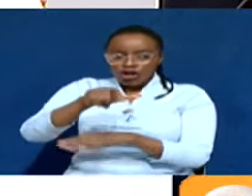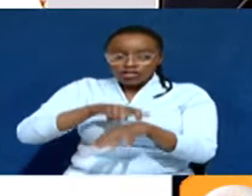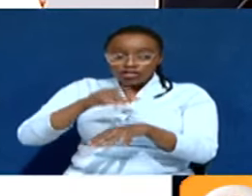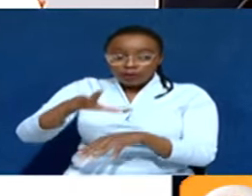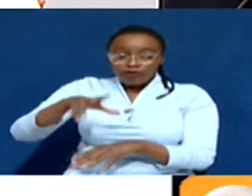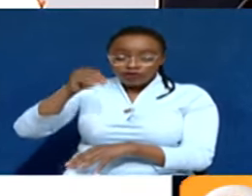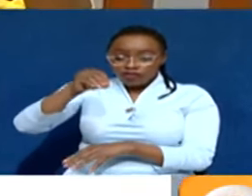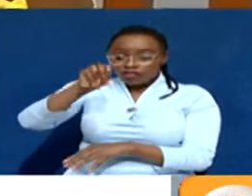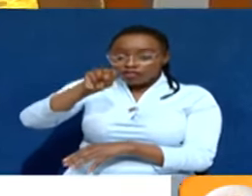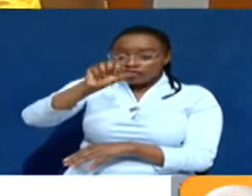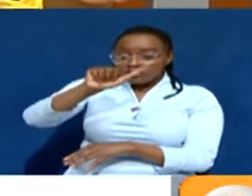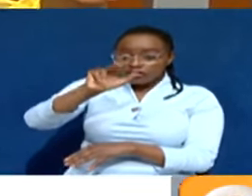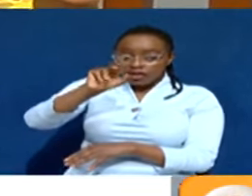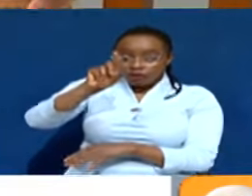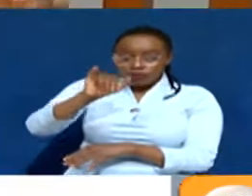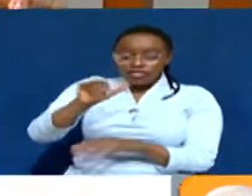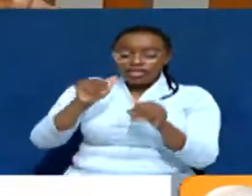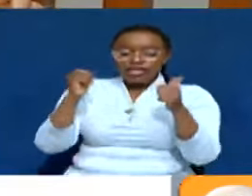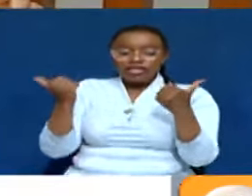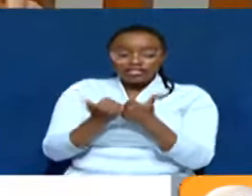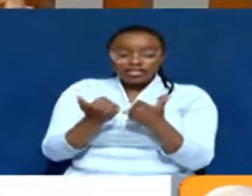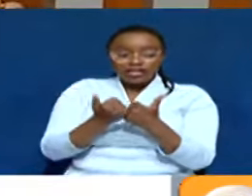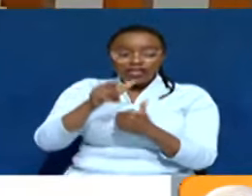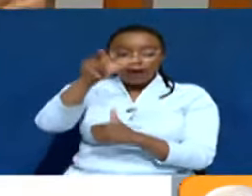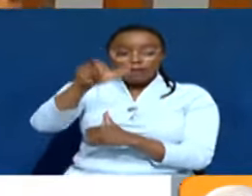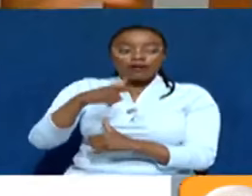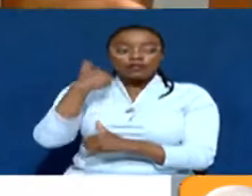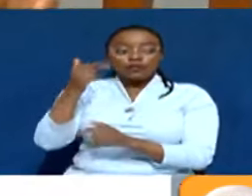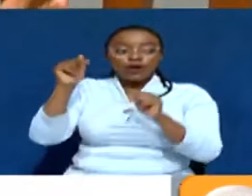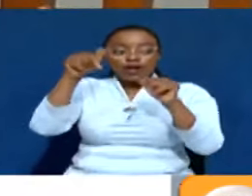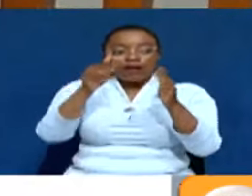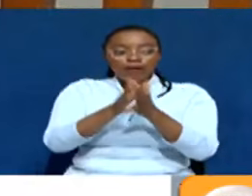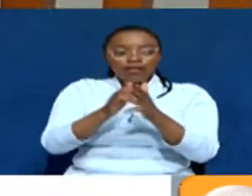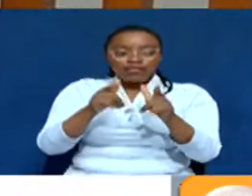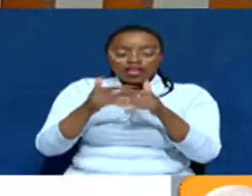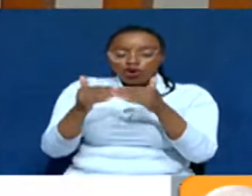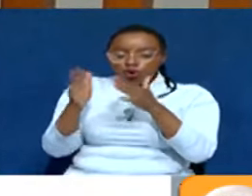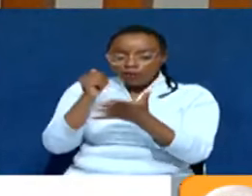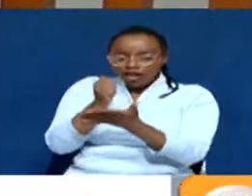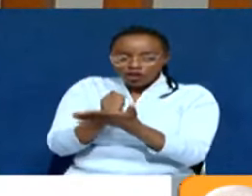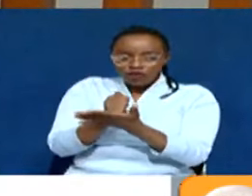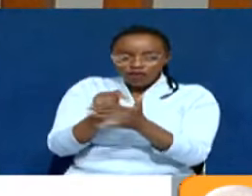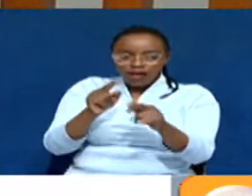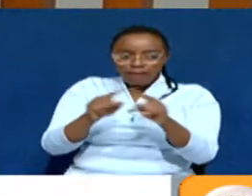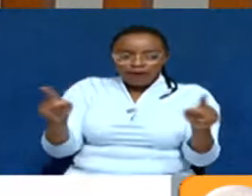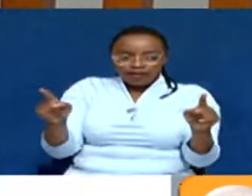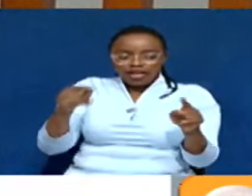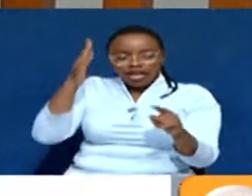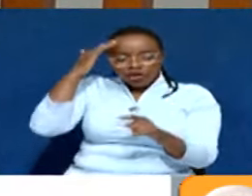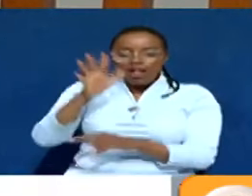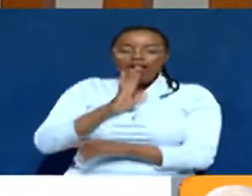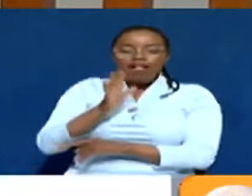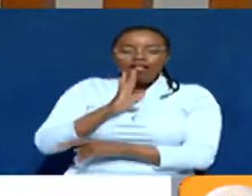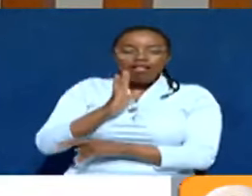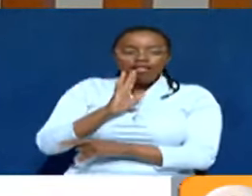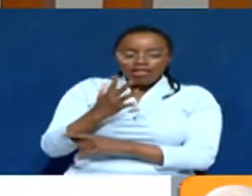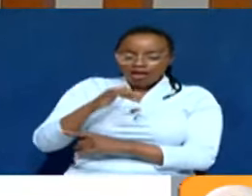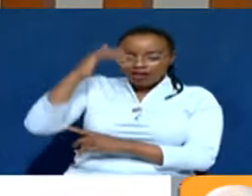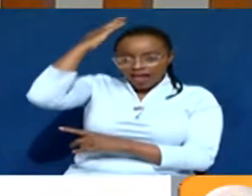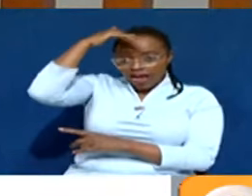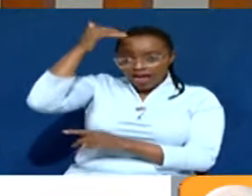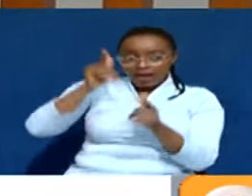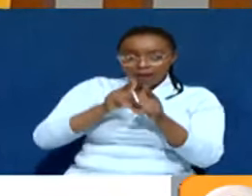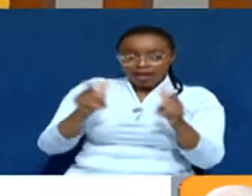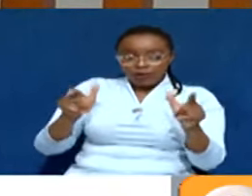find a Saudi agent, ni ule mwenye anakuja na anakufungulia ofisi. Like mimi najua Kiarabu, anaweza kuja nifungulie